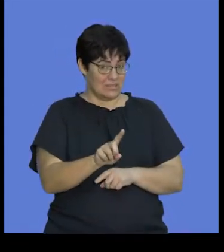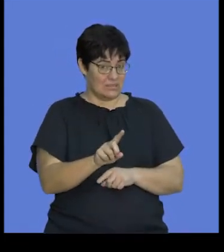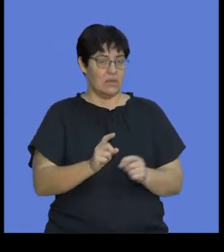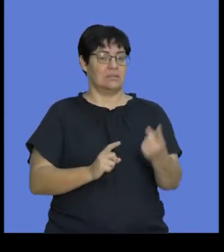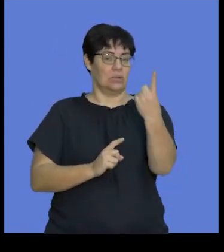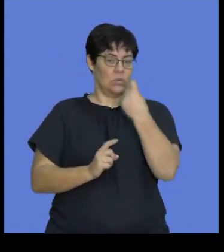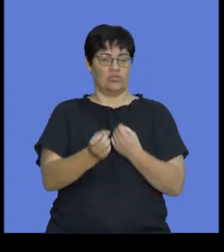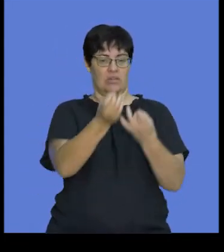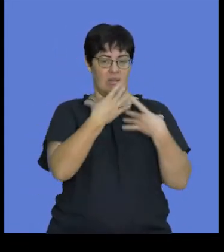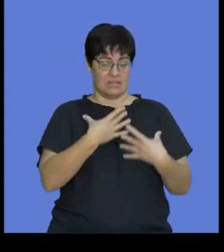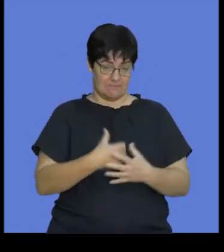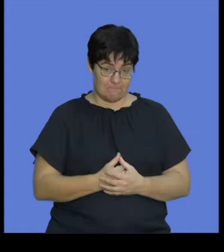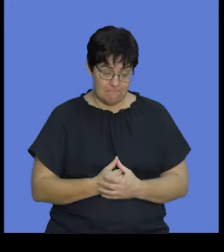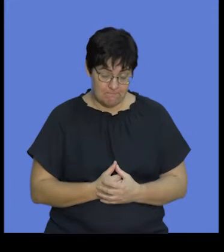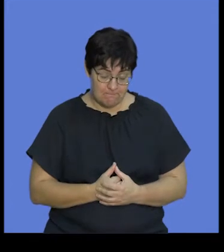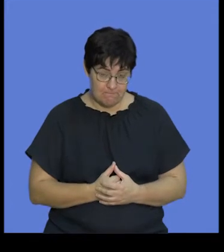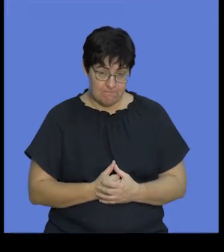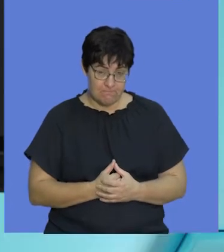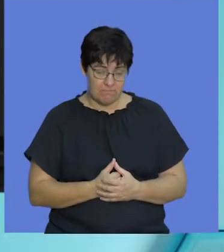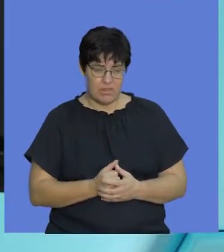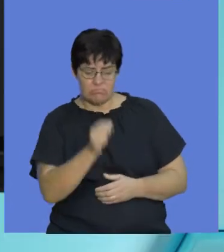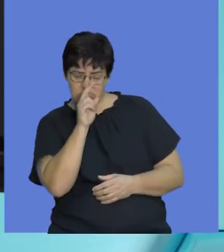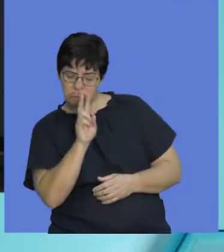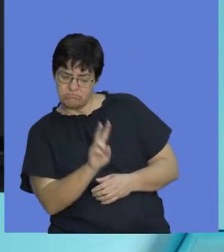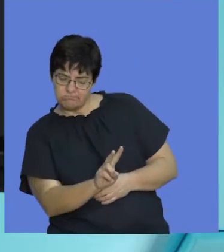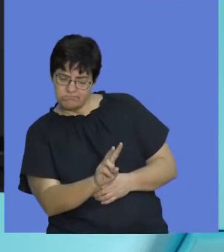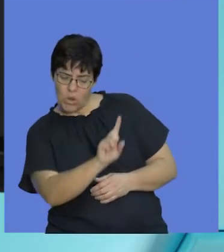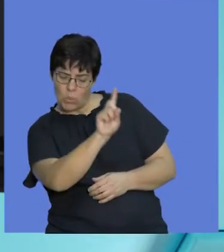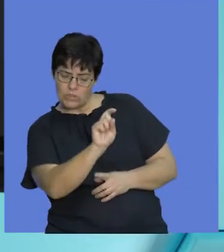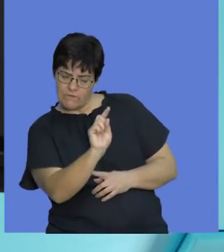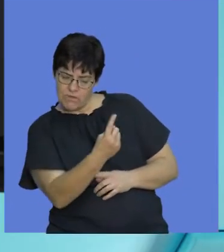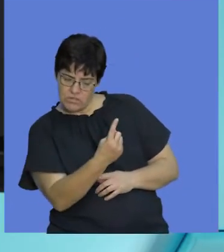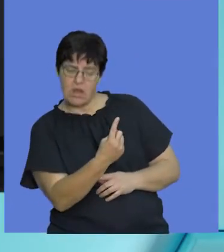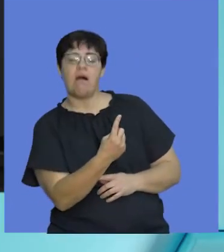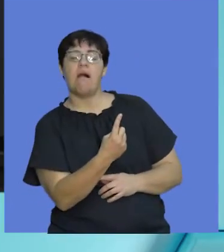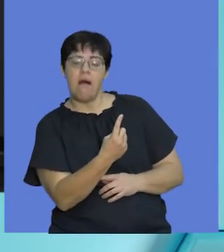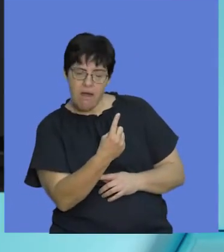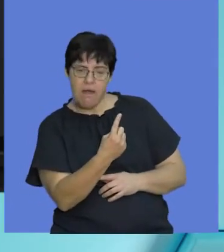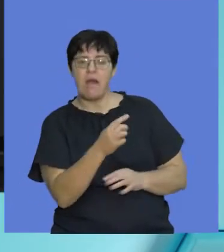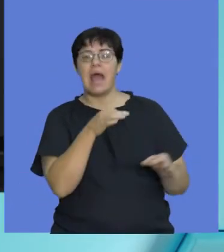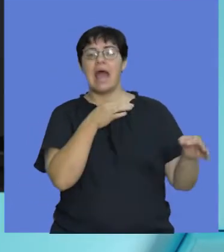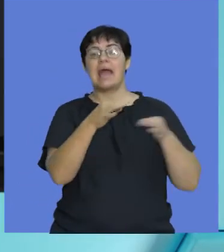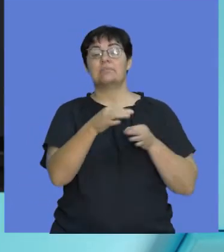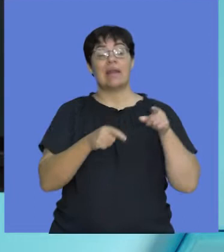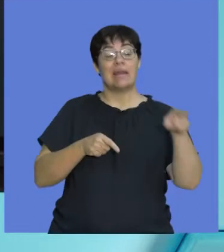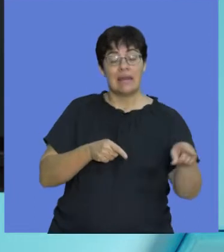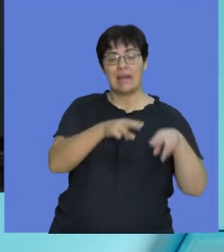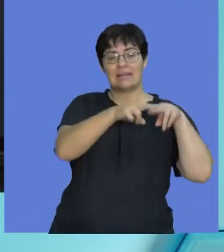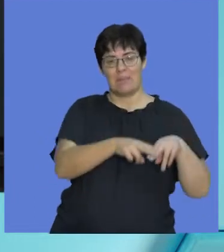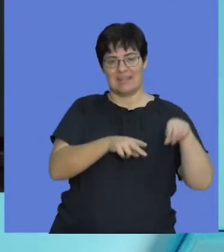on the question, okay? So we've got to look at the question and describe direction the way